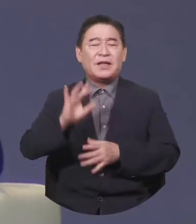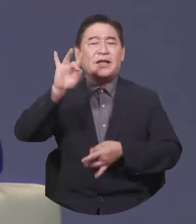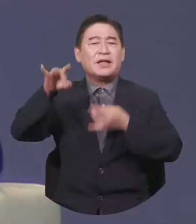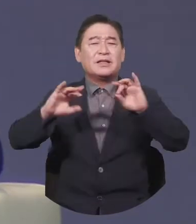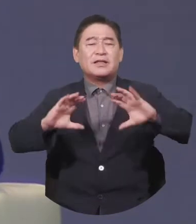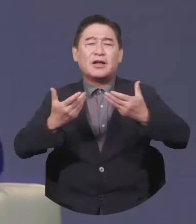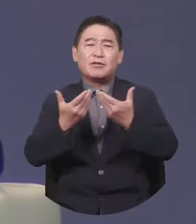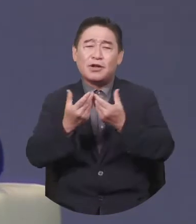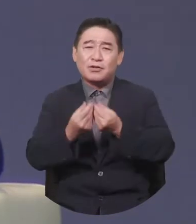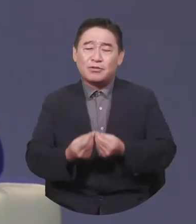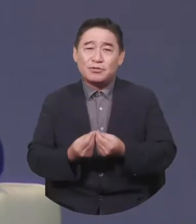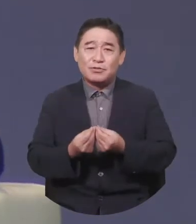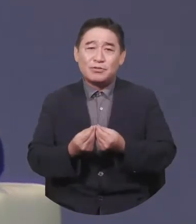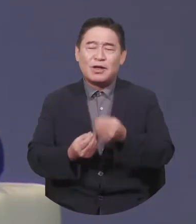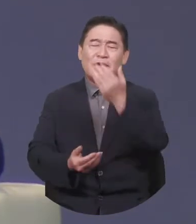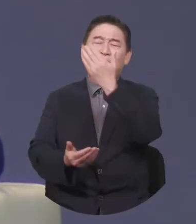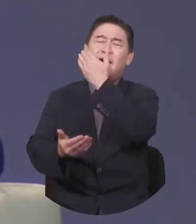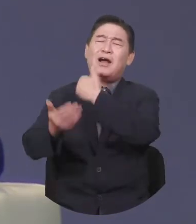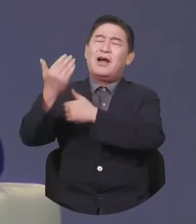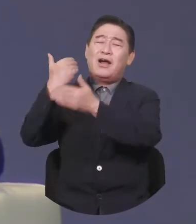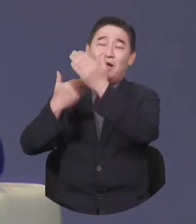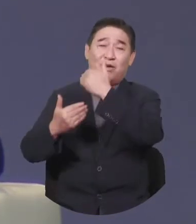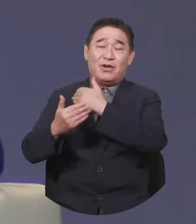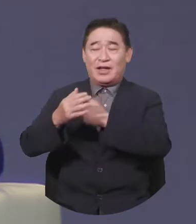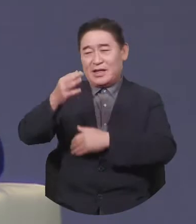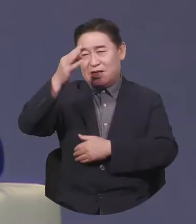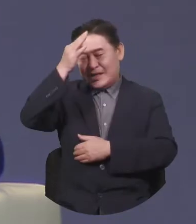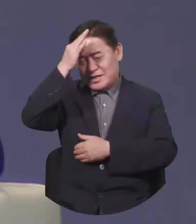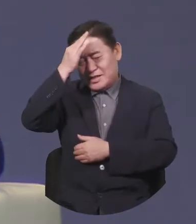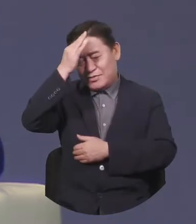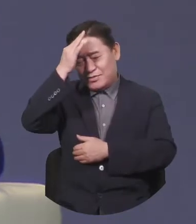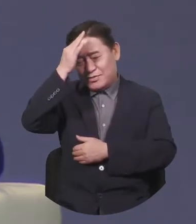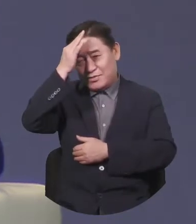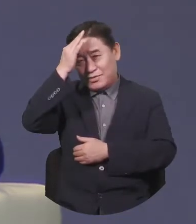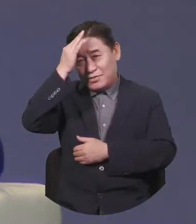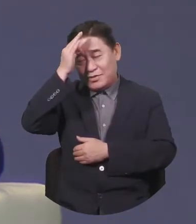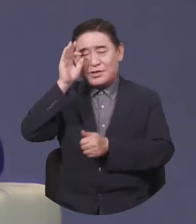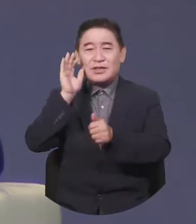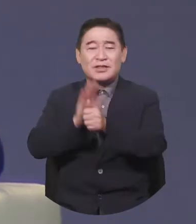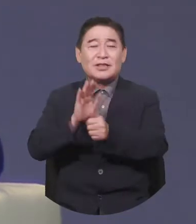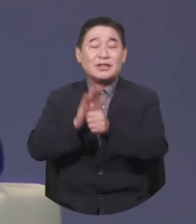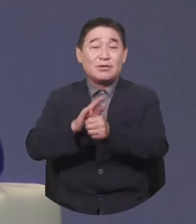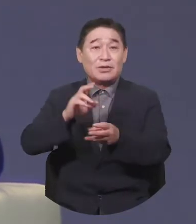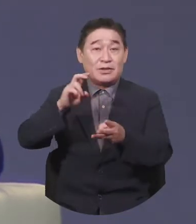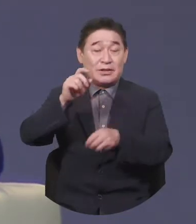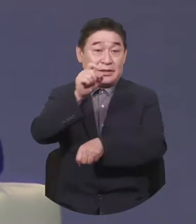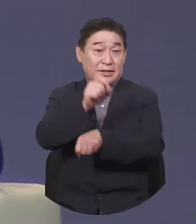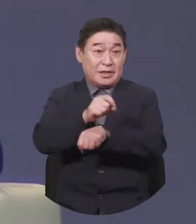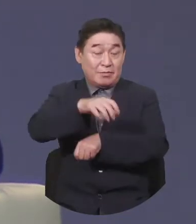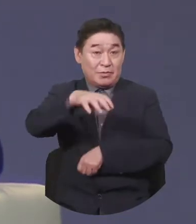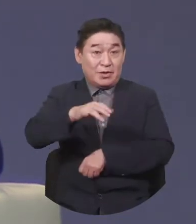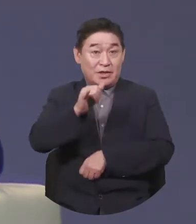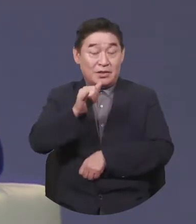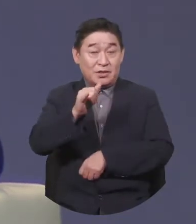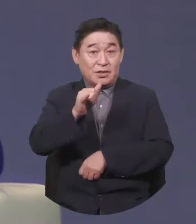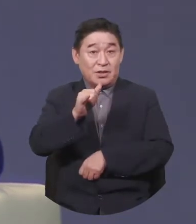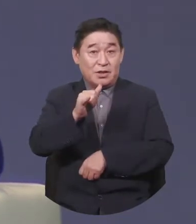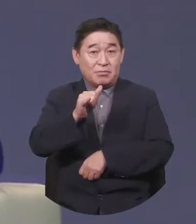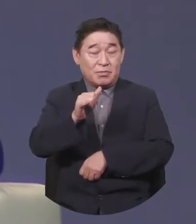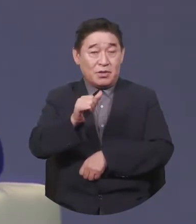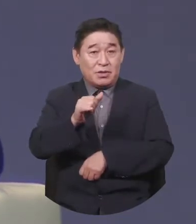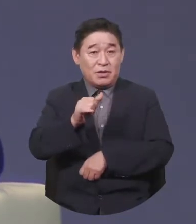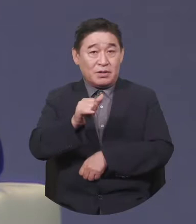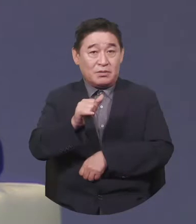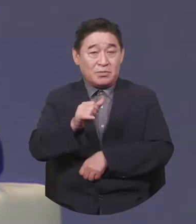on technical assistance to Thailand. We are not going to implement any project, but what we support